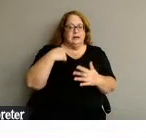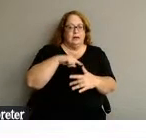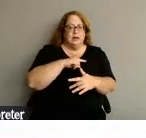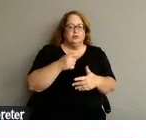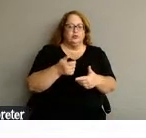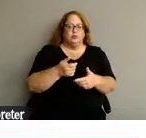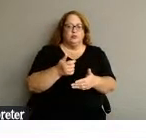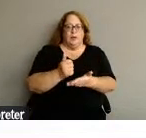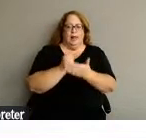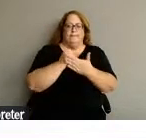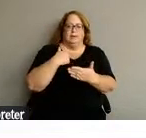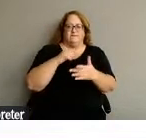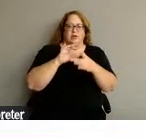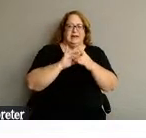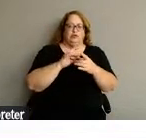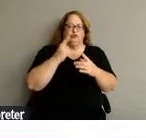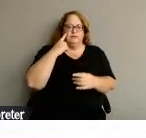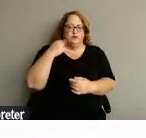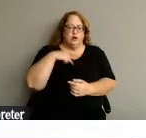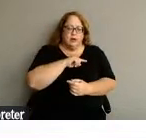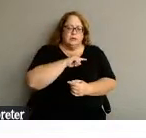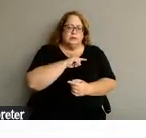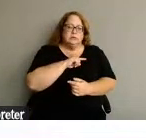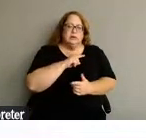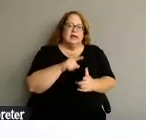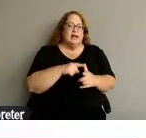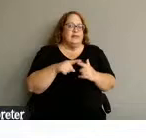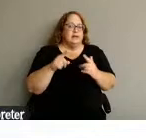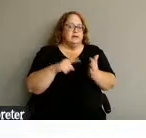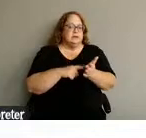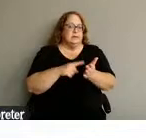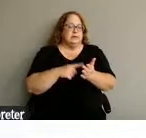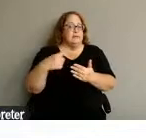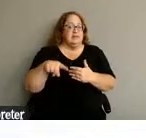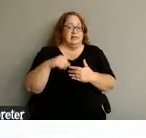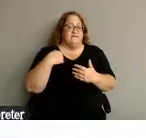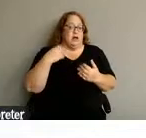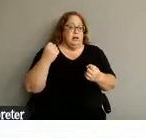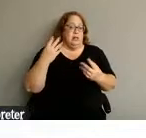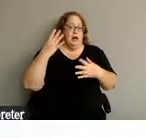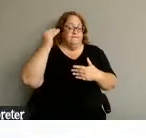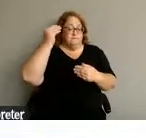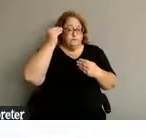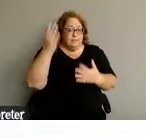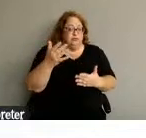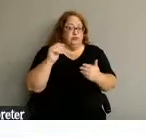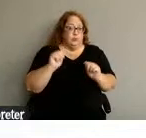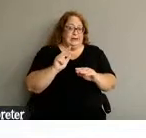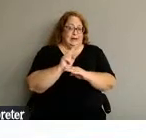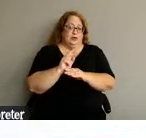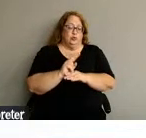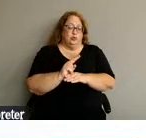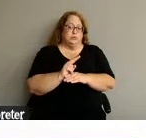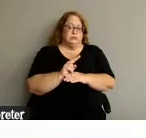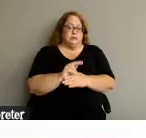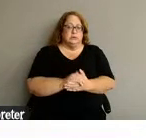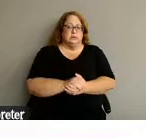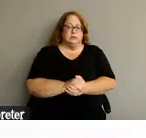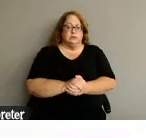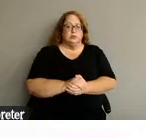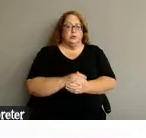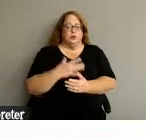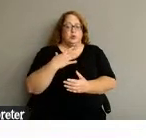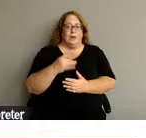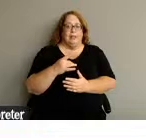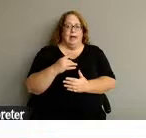get them to us. And then there have been times where they've been, a wealth of information that we're able to use. So we definitely like